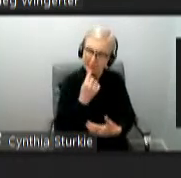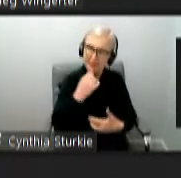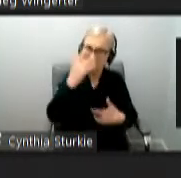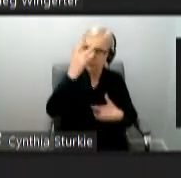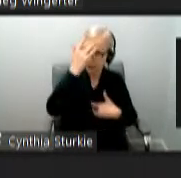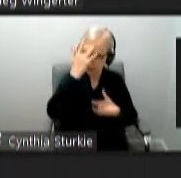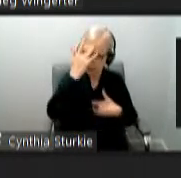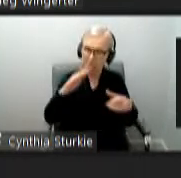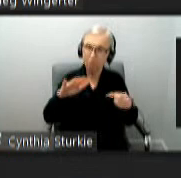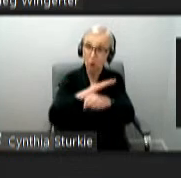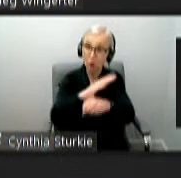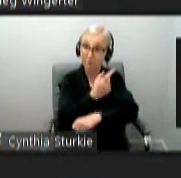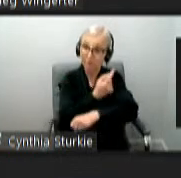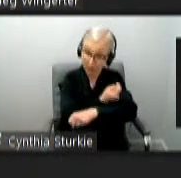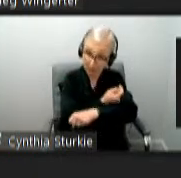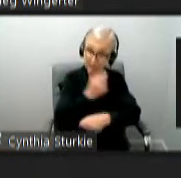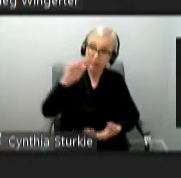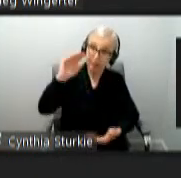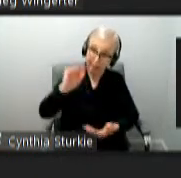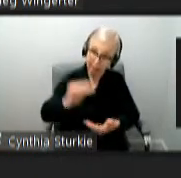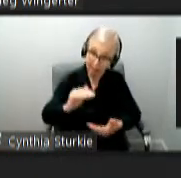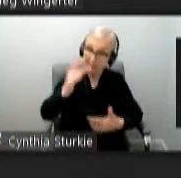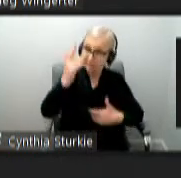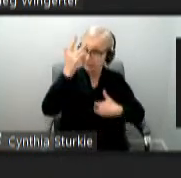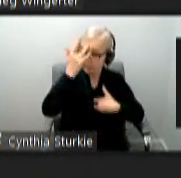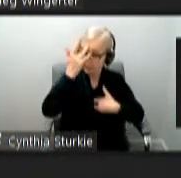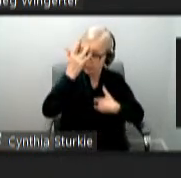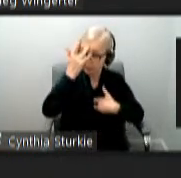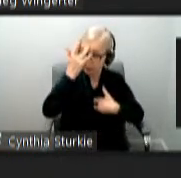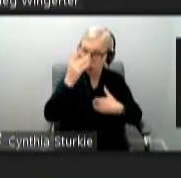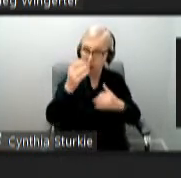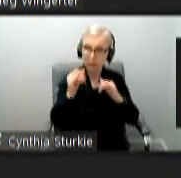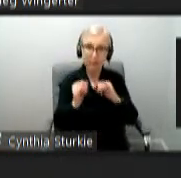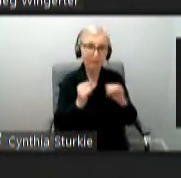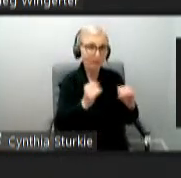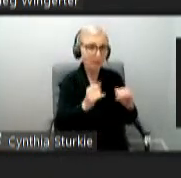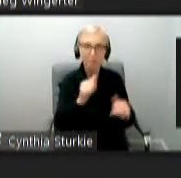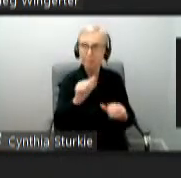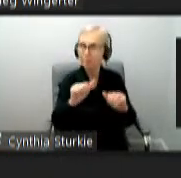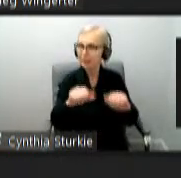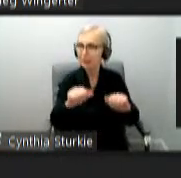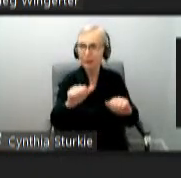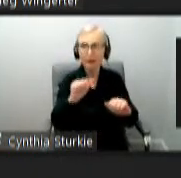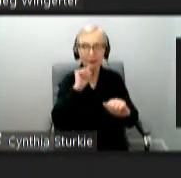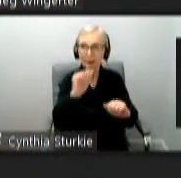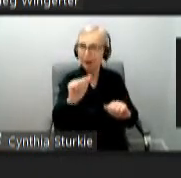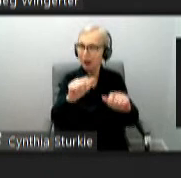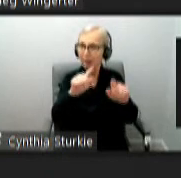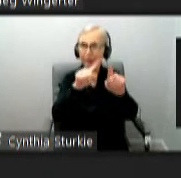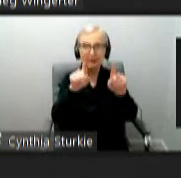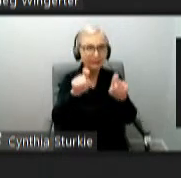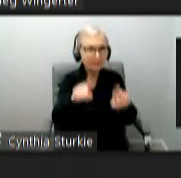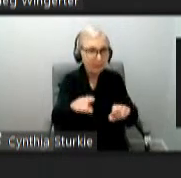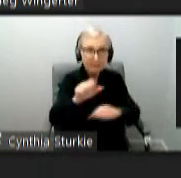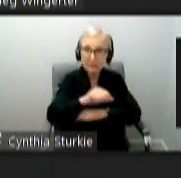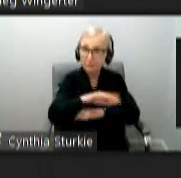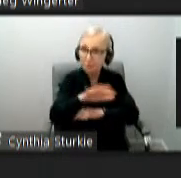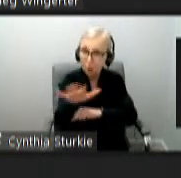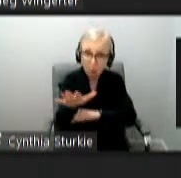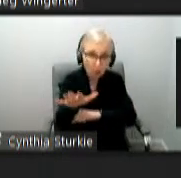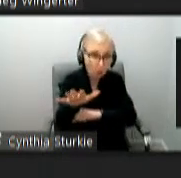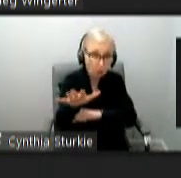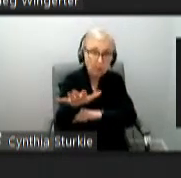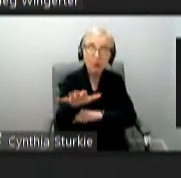vaccinated individuals. And so that can result in individuals potentially not necessarily being tested for COVID-19, having